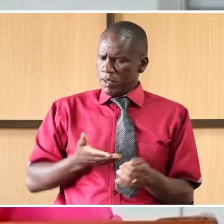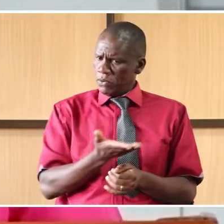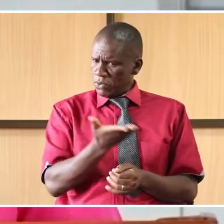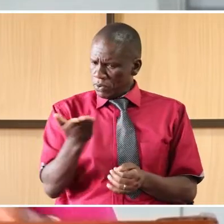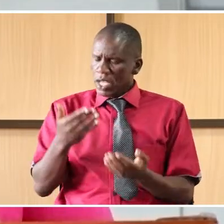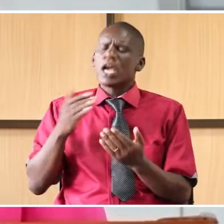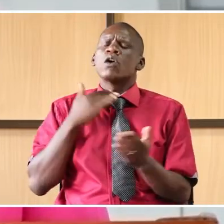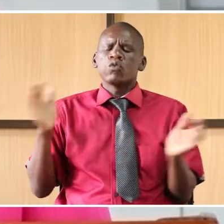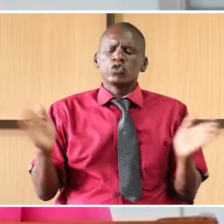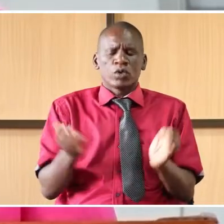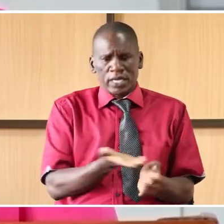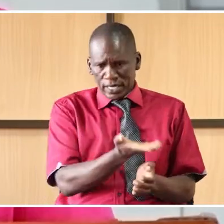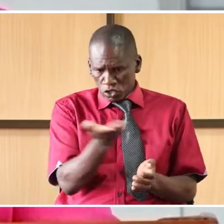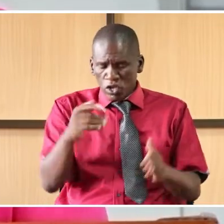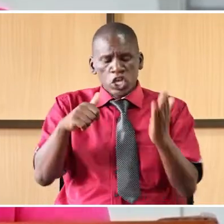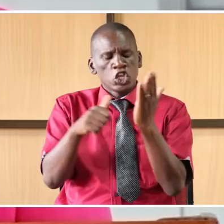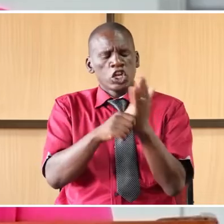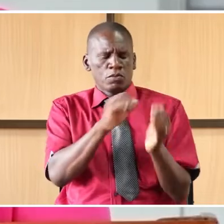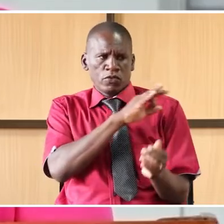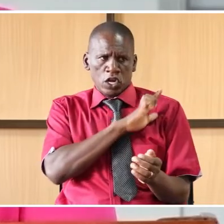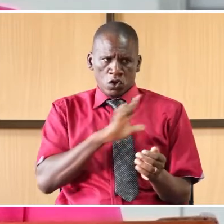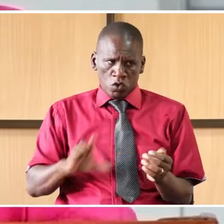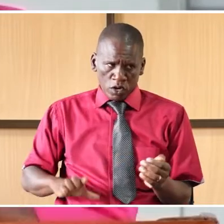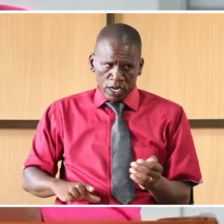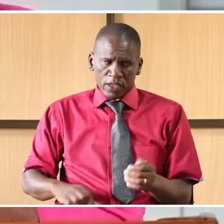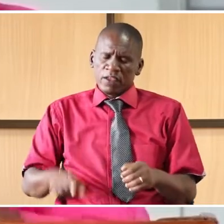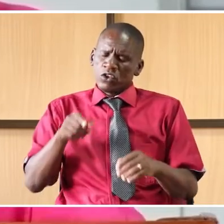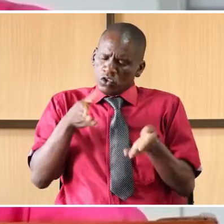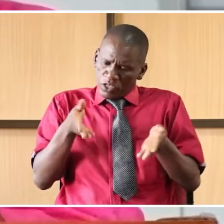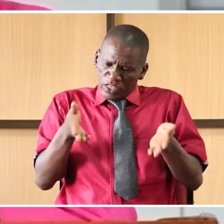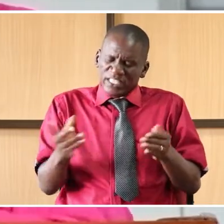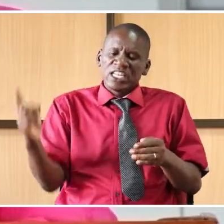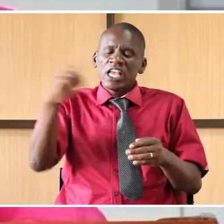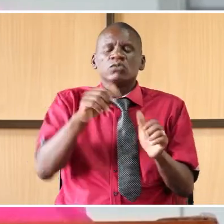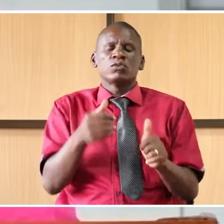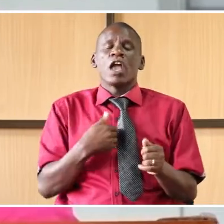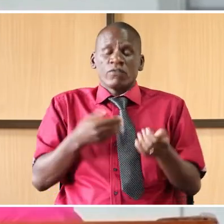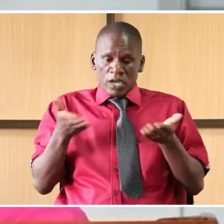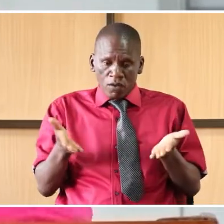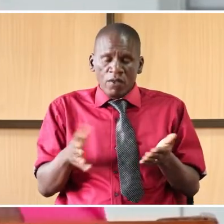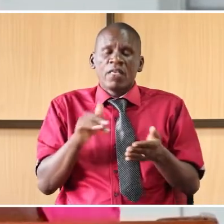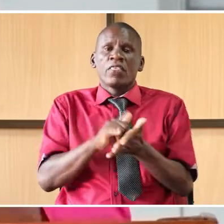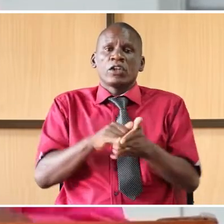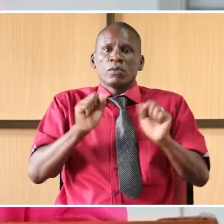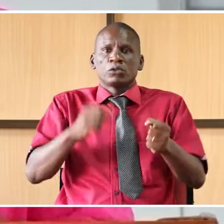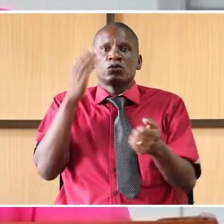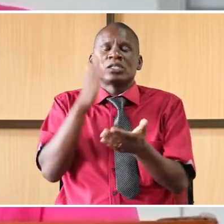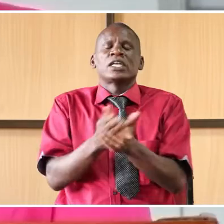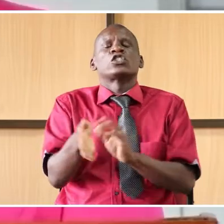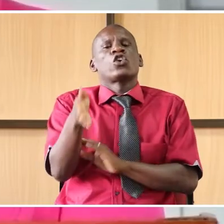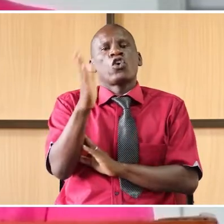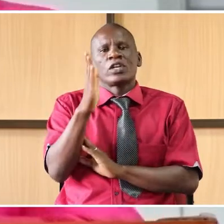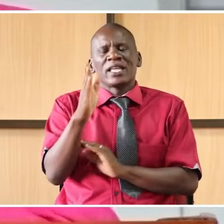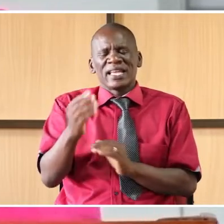ladies, let me encourage you in the name of the Lord, in these days we are living in, that we may trust